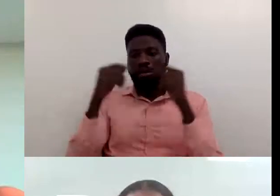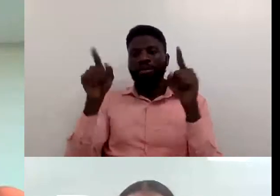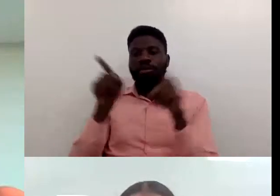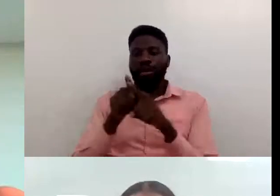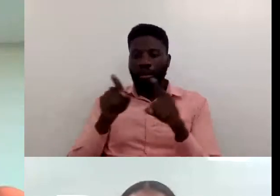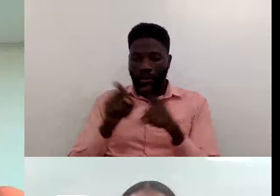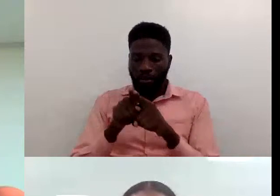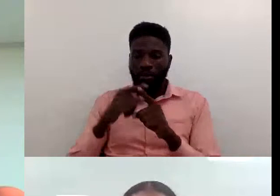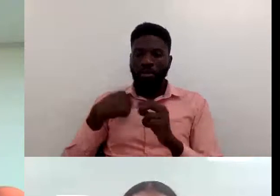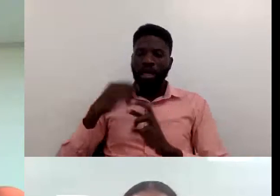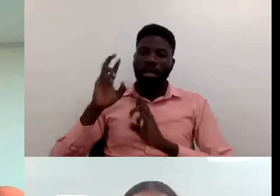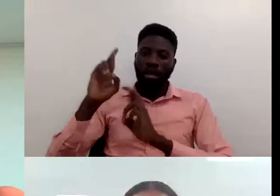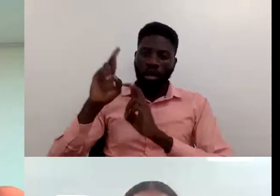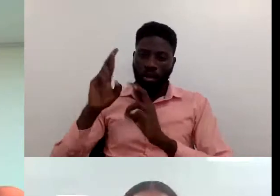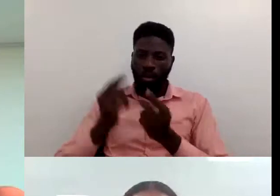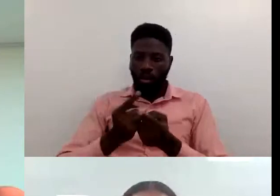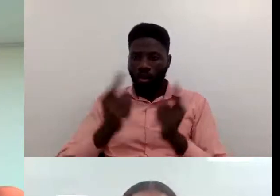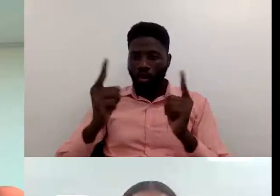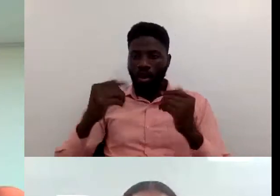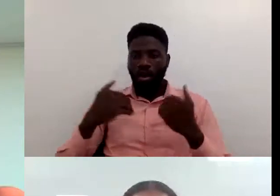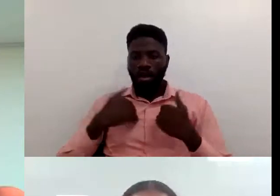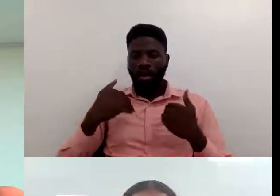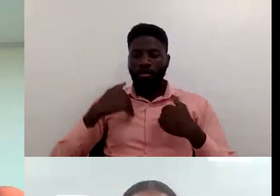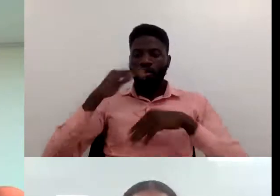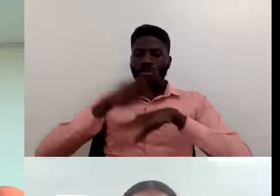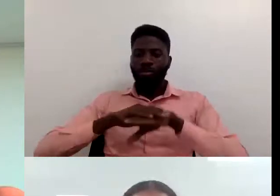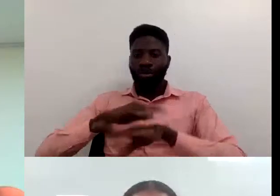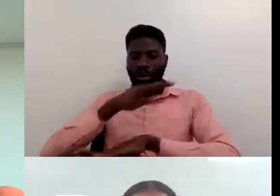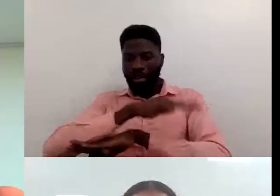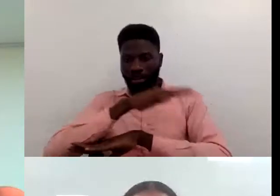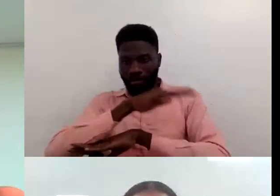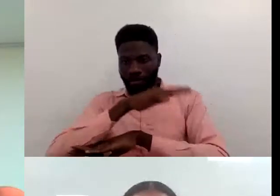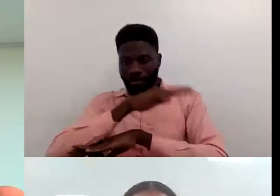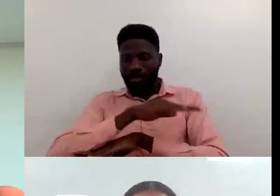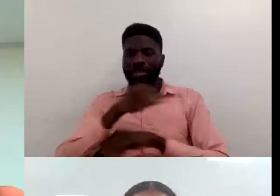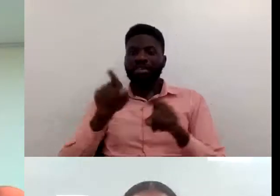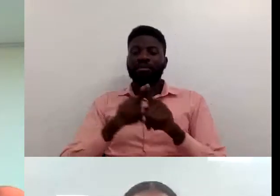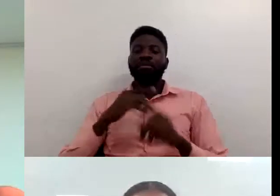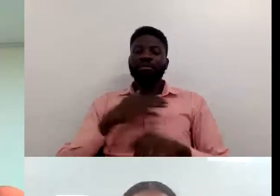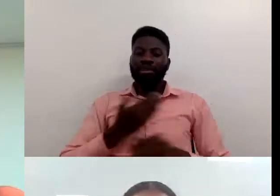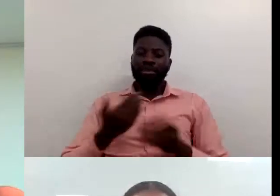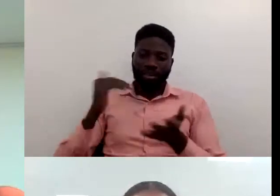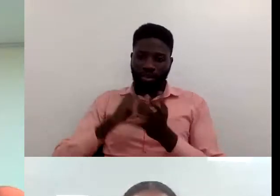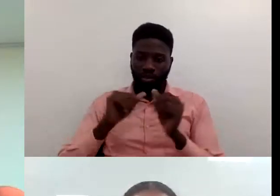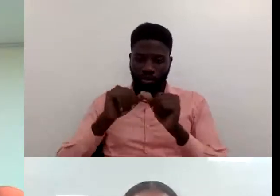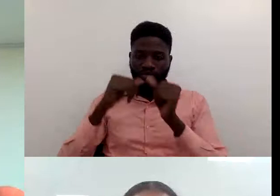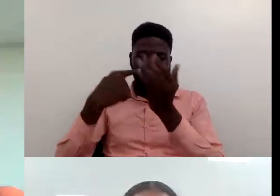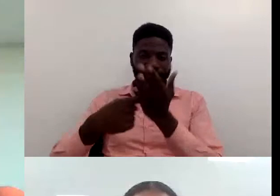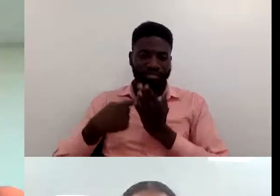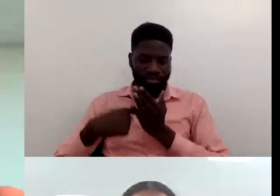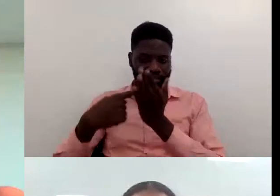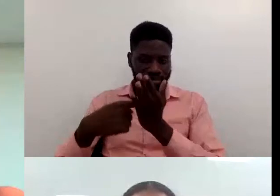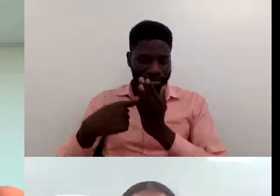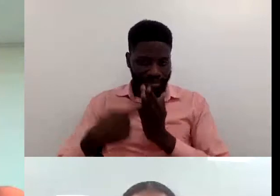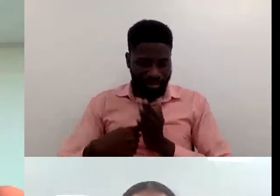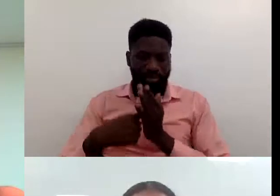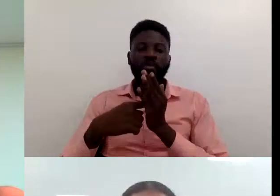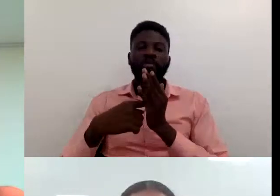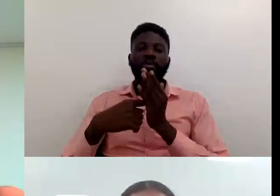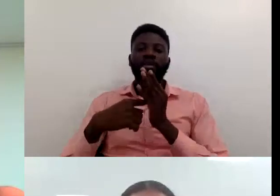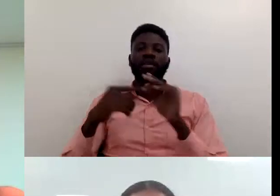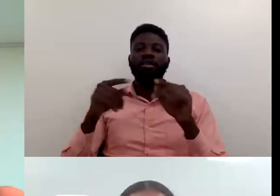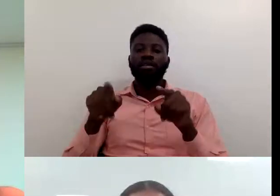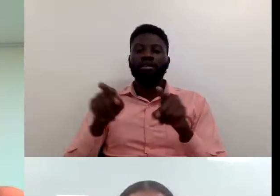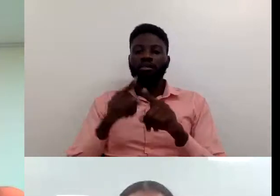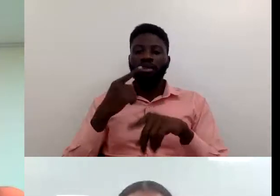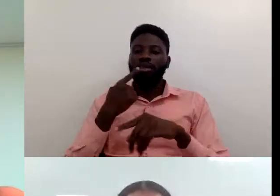I hope all of you have a good evening. And please, again, continue the conversations as we say